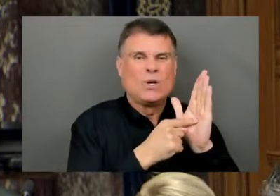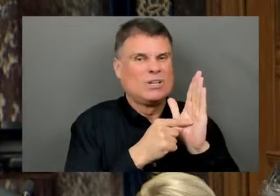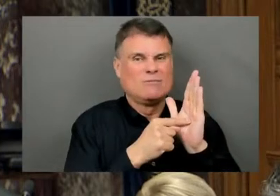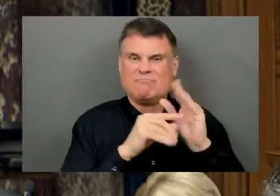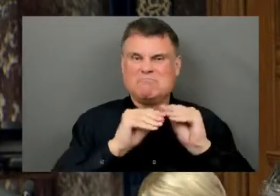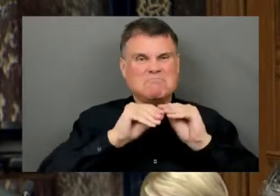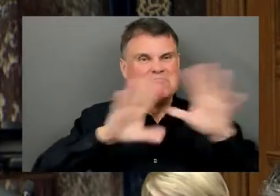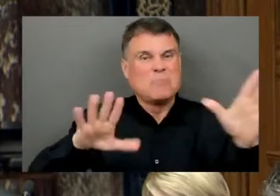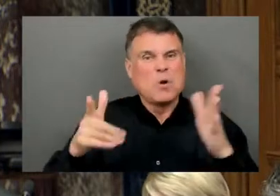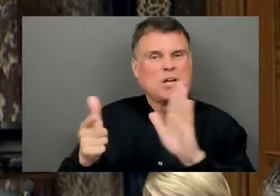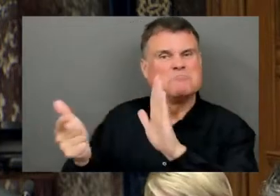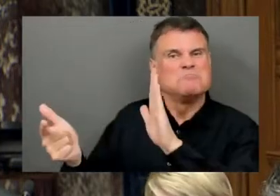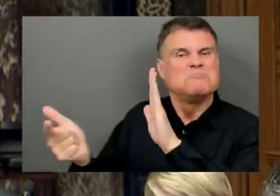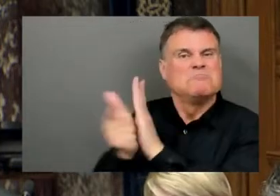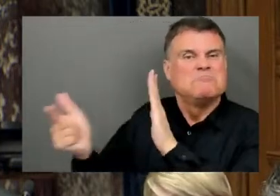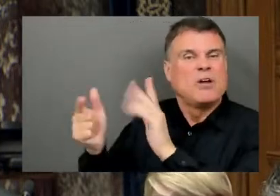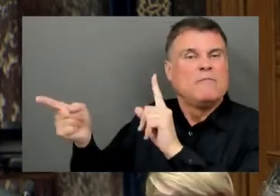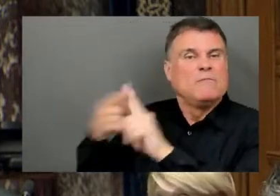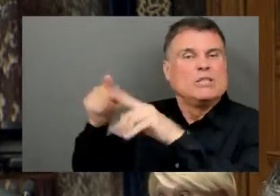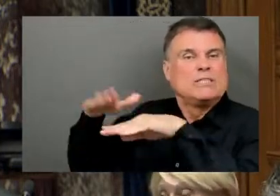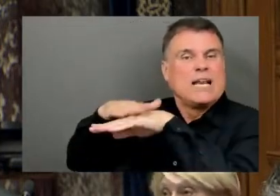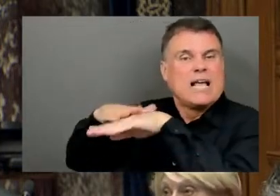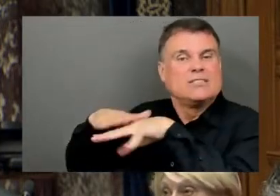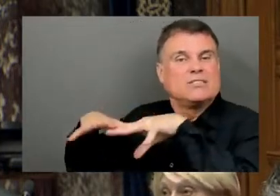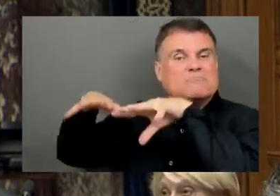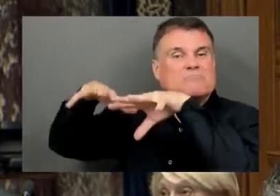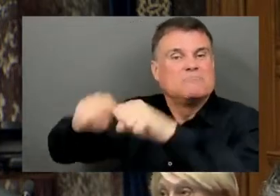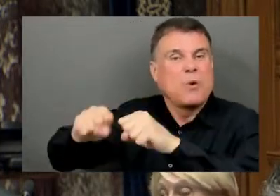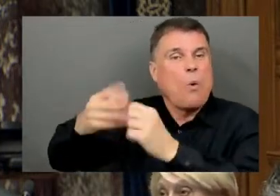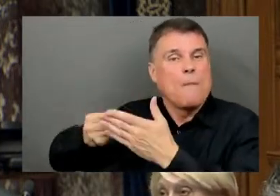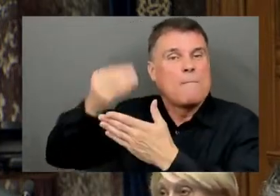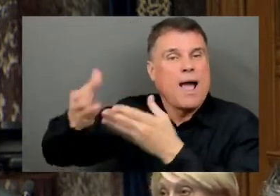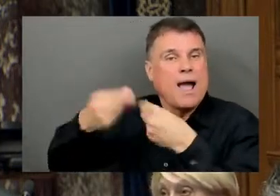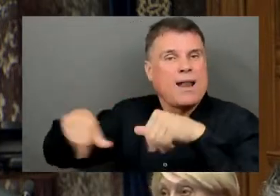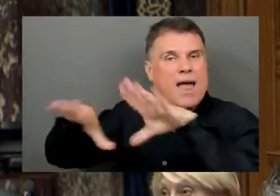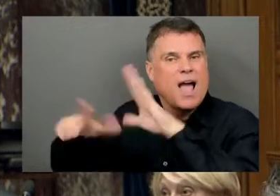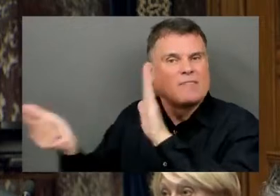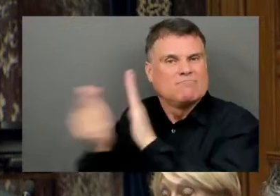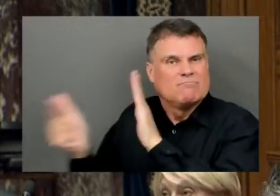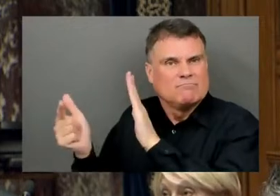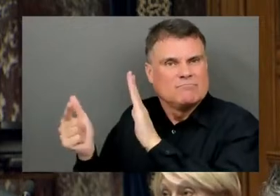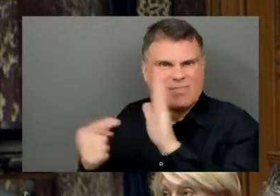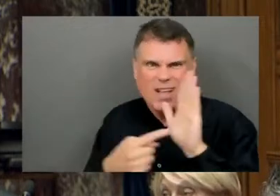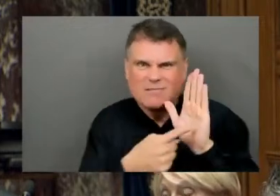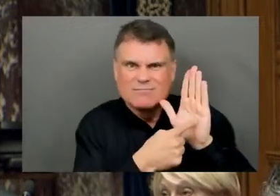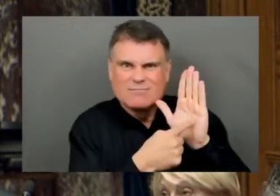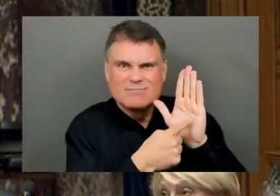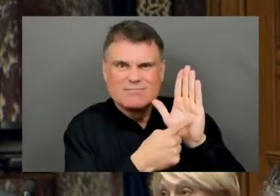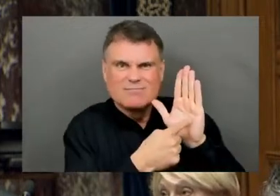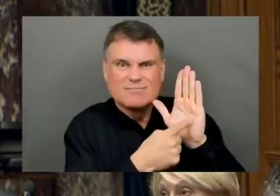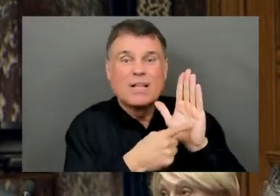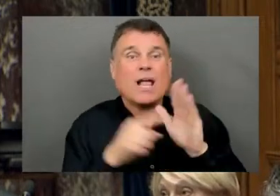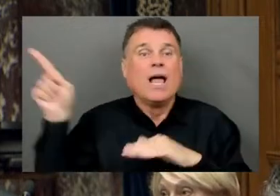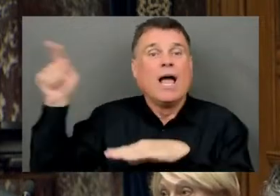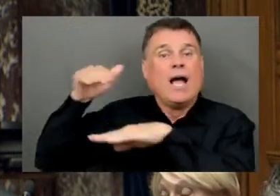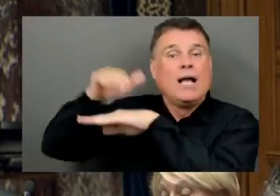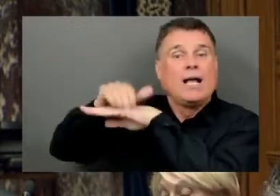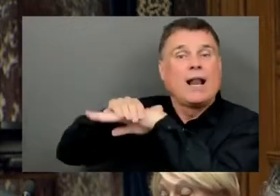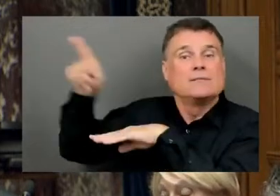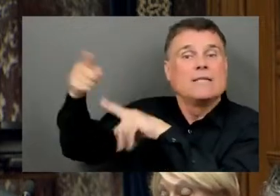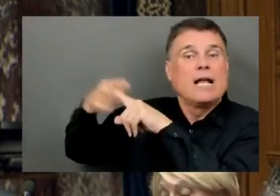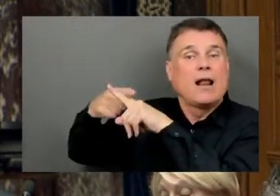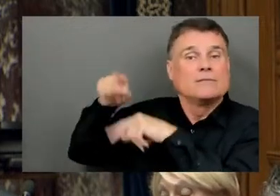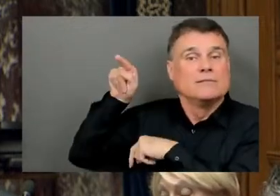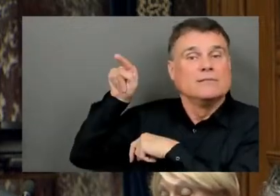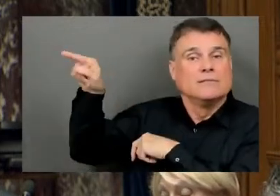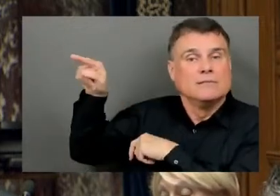land. English common law requires a legal entity to have expressed legislative authority to hold land. Since then,